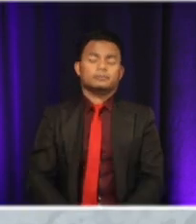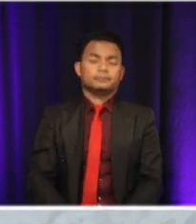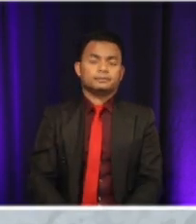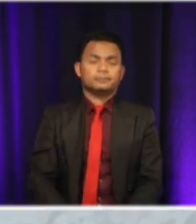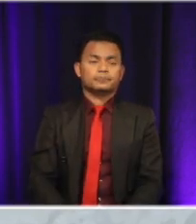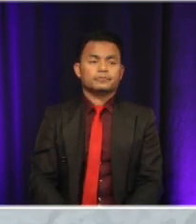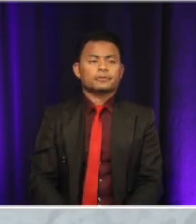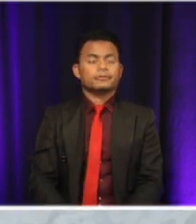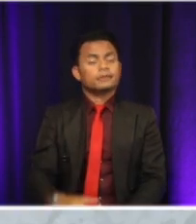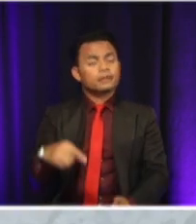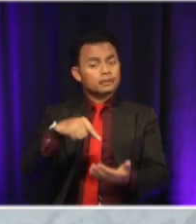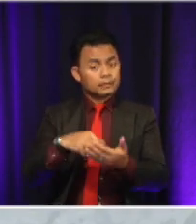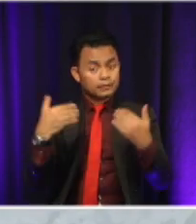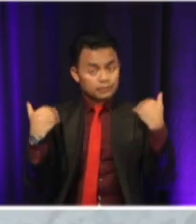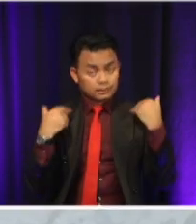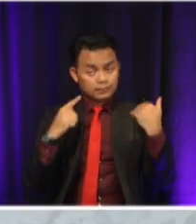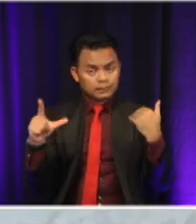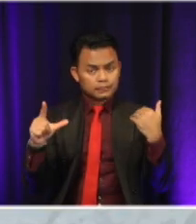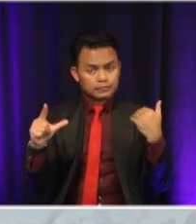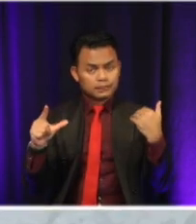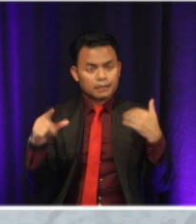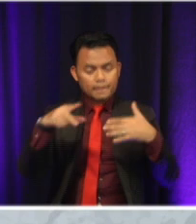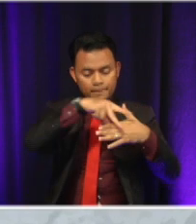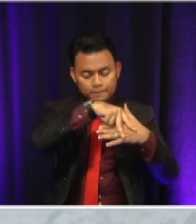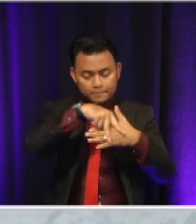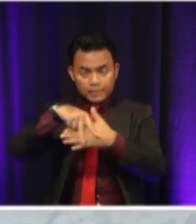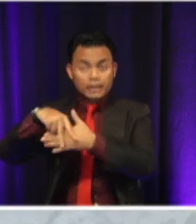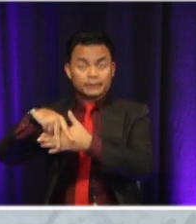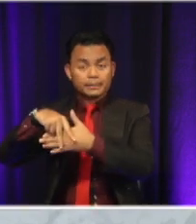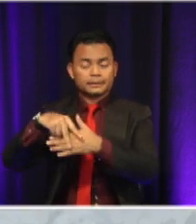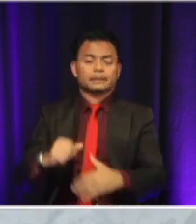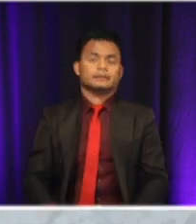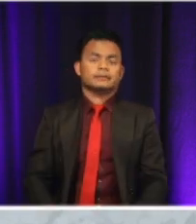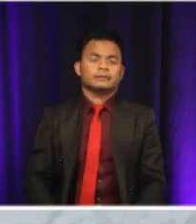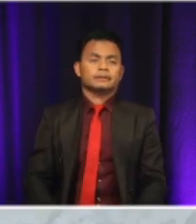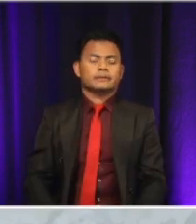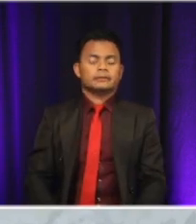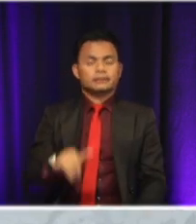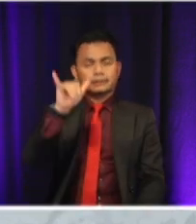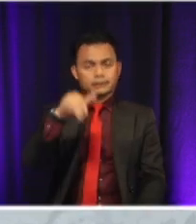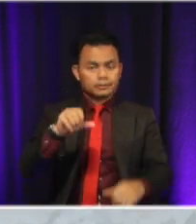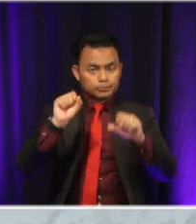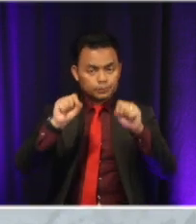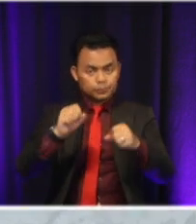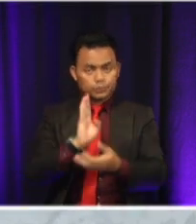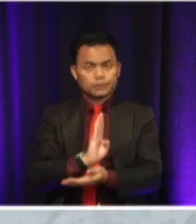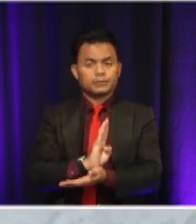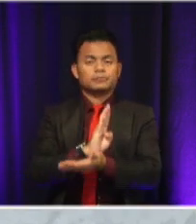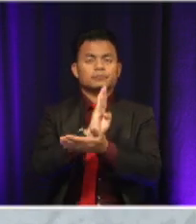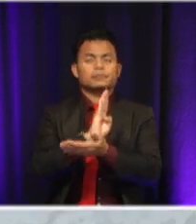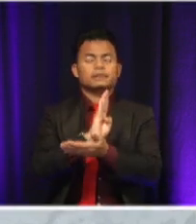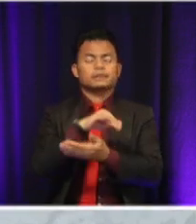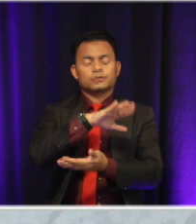a guideline. I find that this is a guideline that works well with most